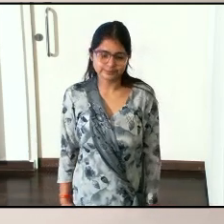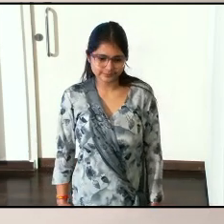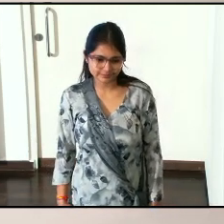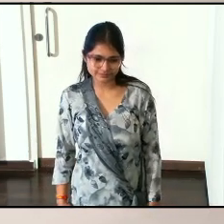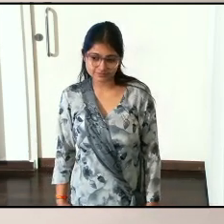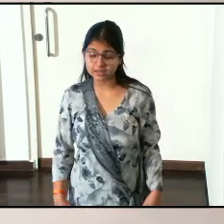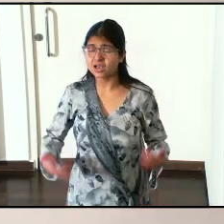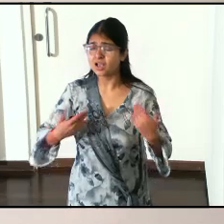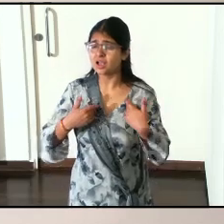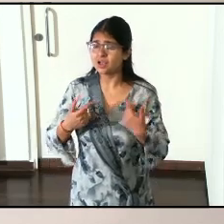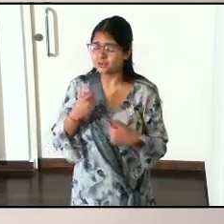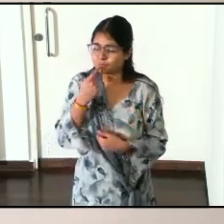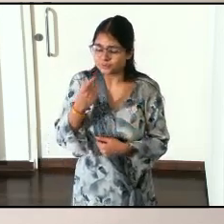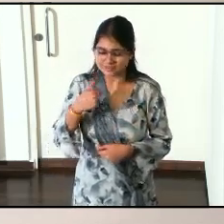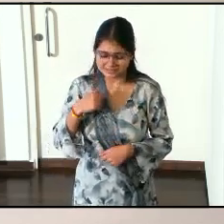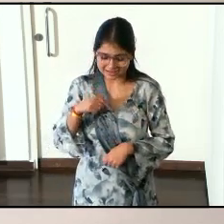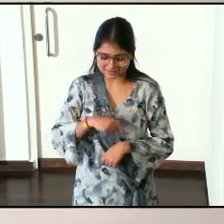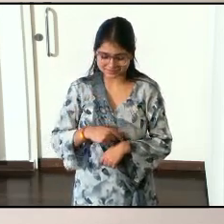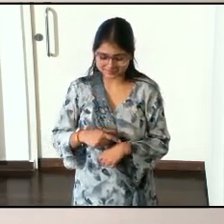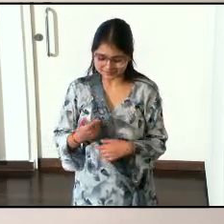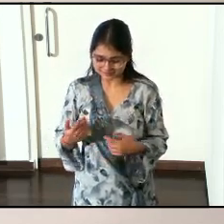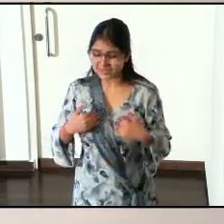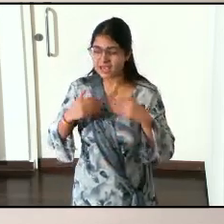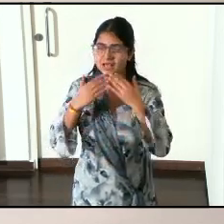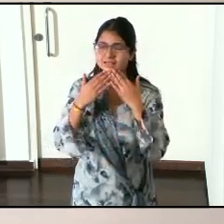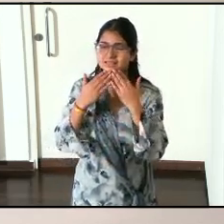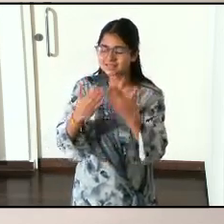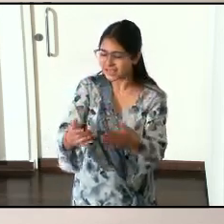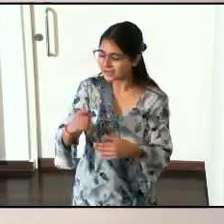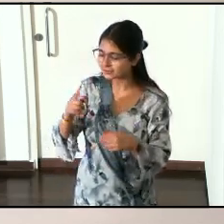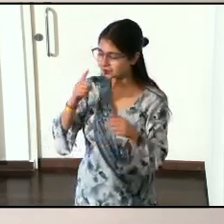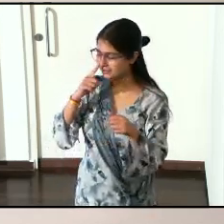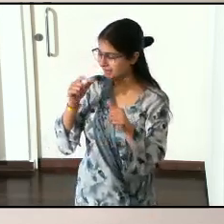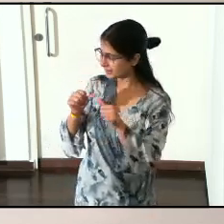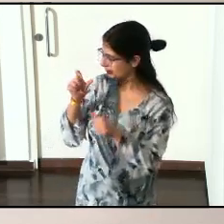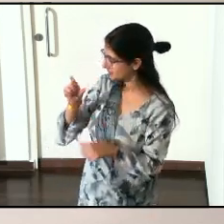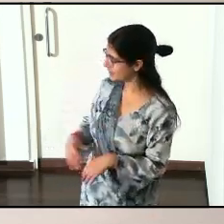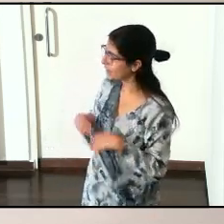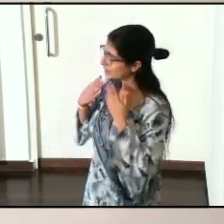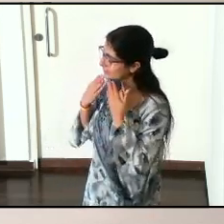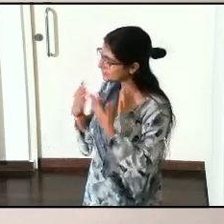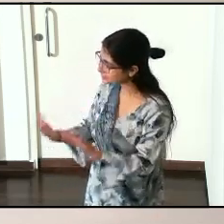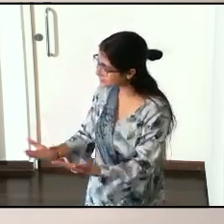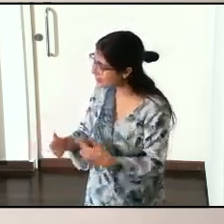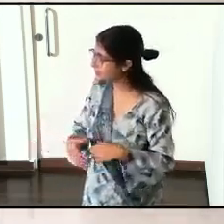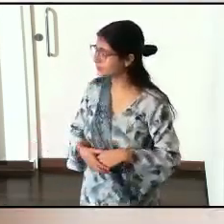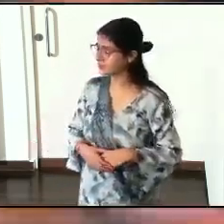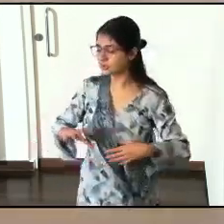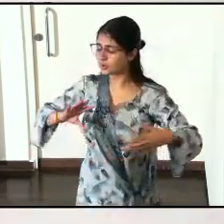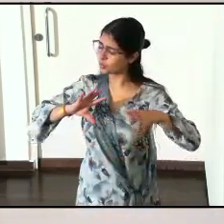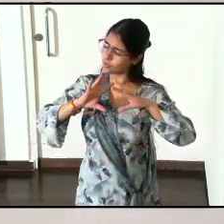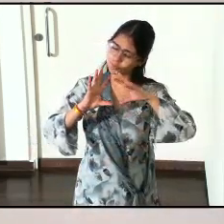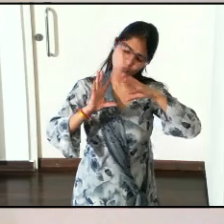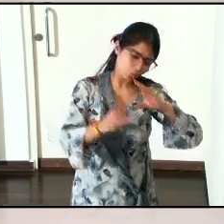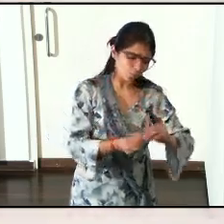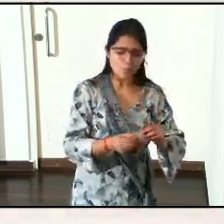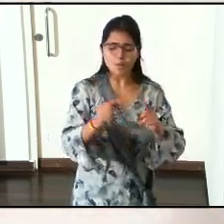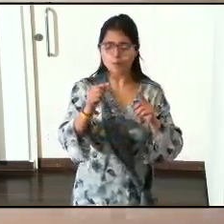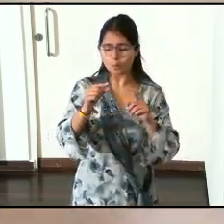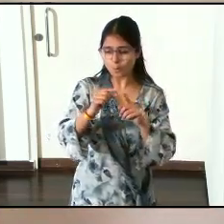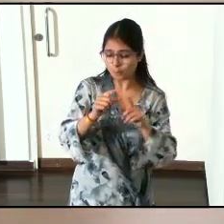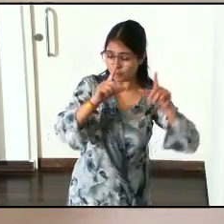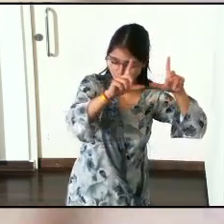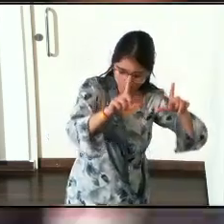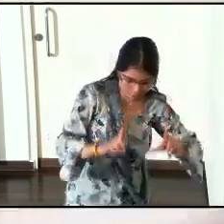I'd like to take this moment to thank Arunima for that rich deep dive into Zuban's post archive.